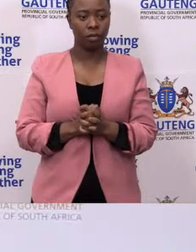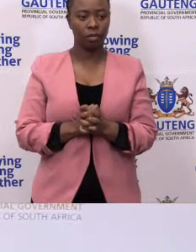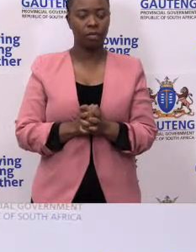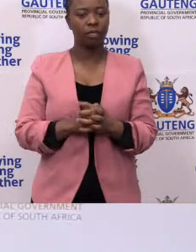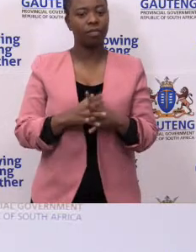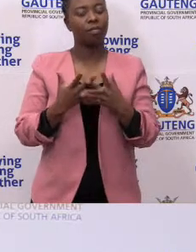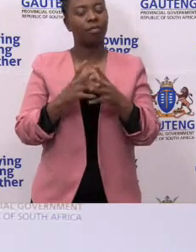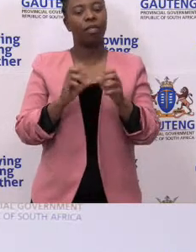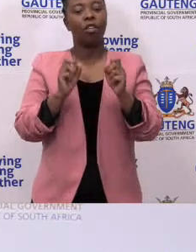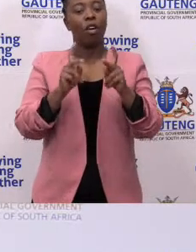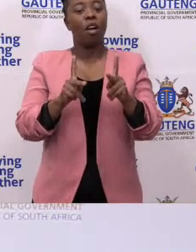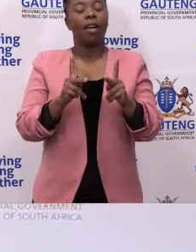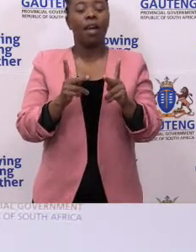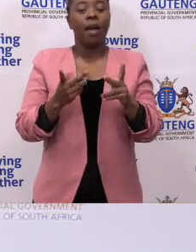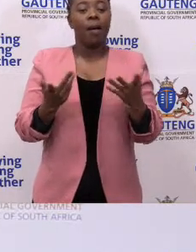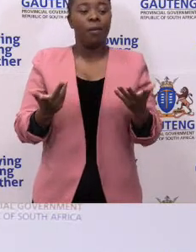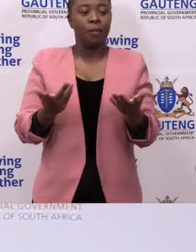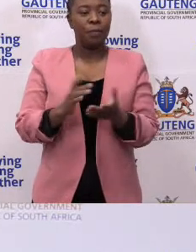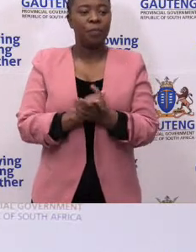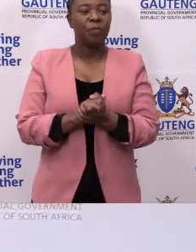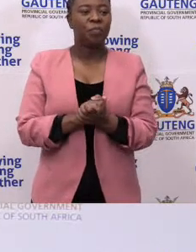All right. Yeah,